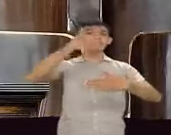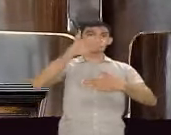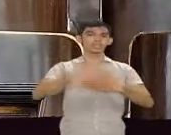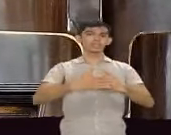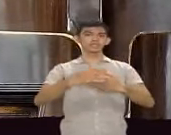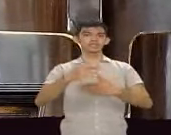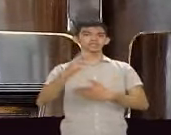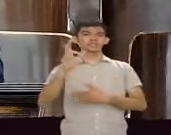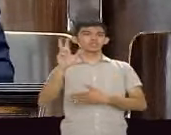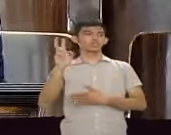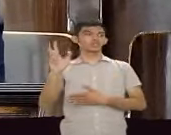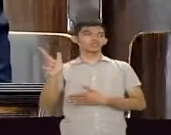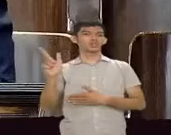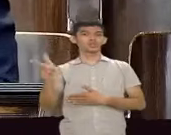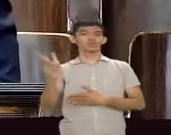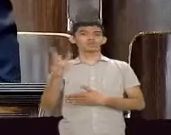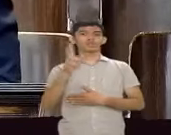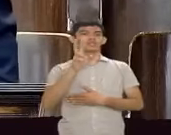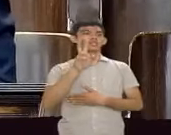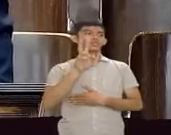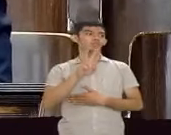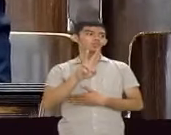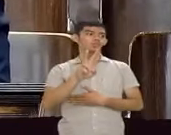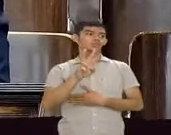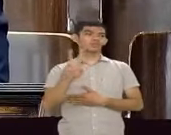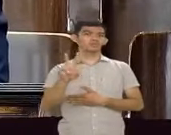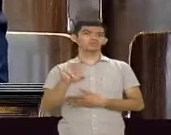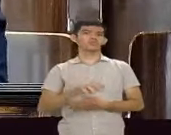next election. But they are not yet the president.